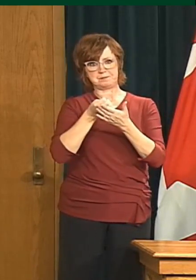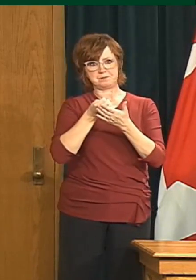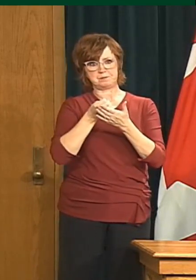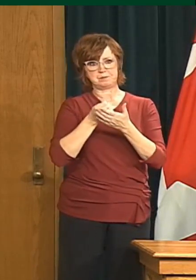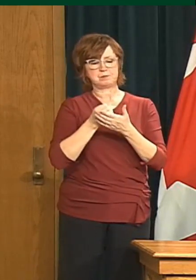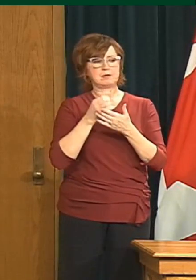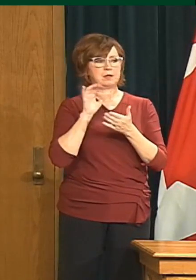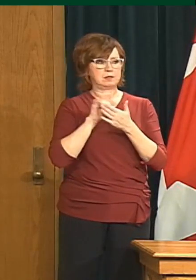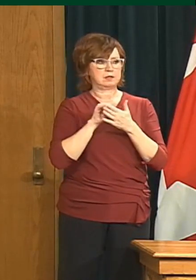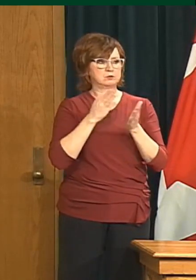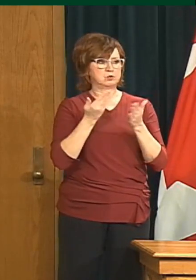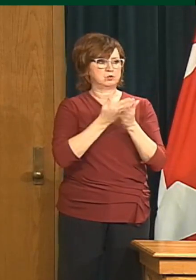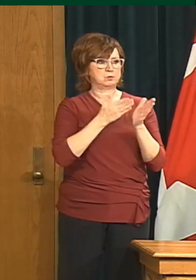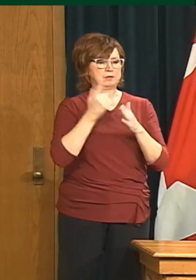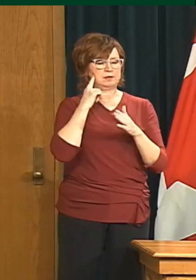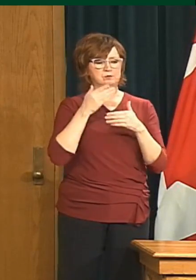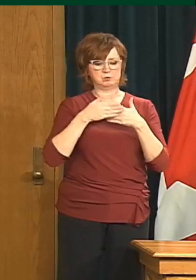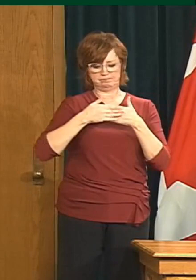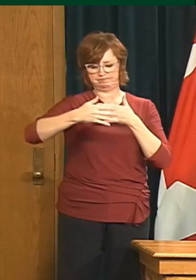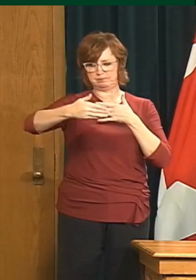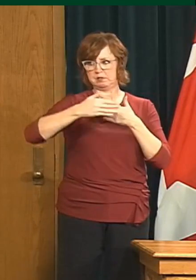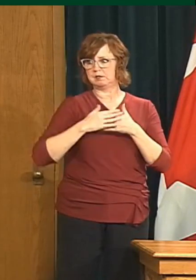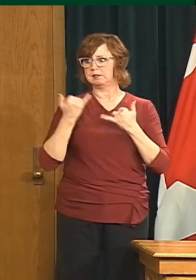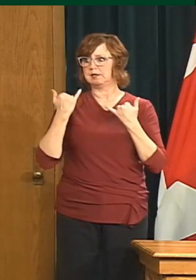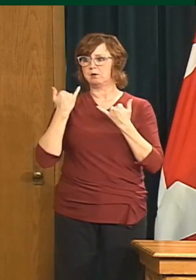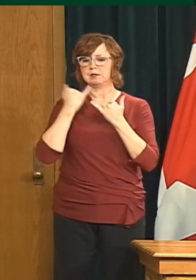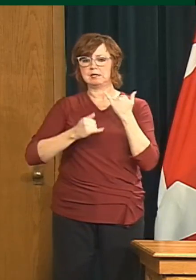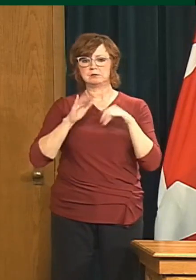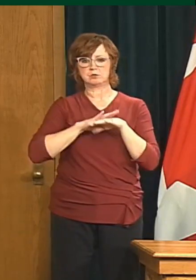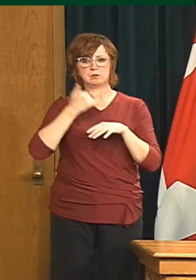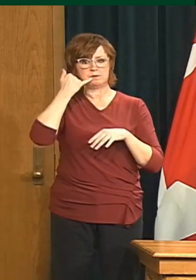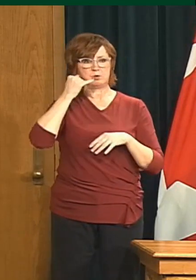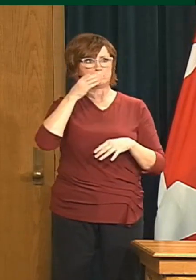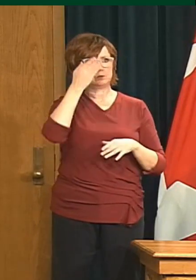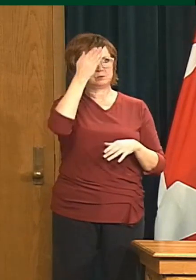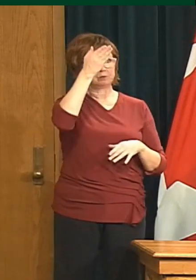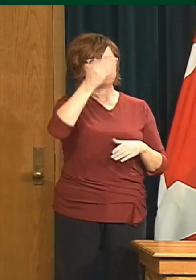months. We'll go to our last question from the phone line, operator.